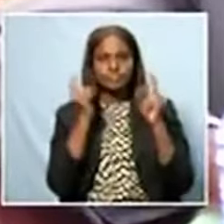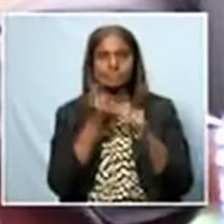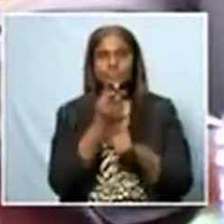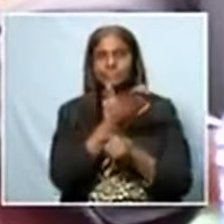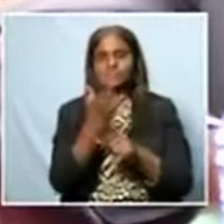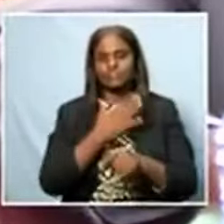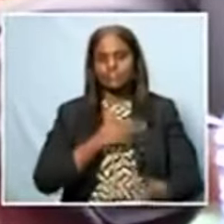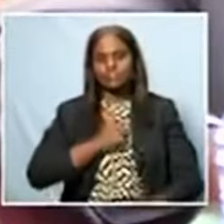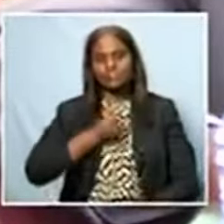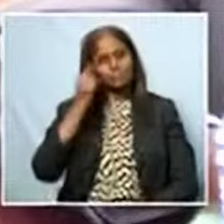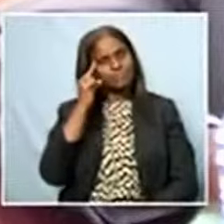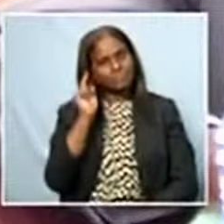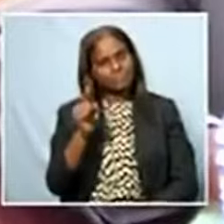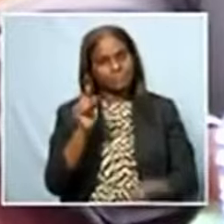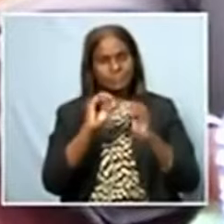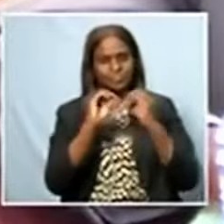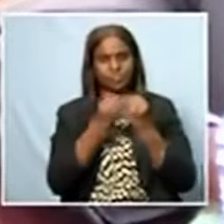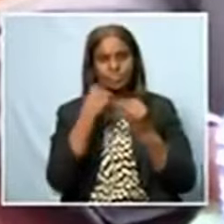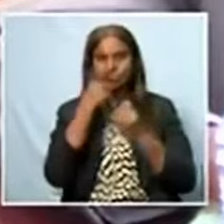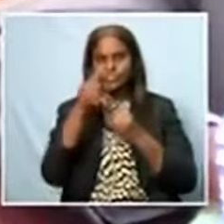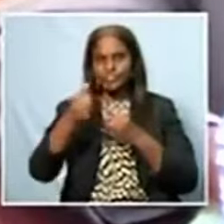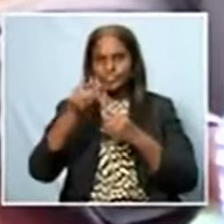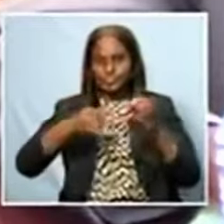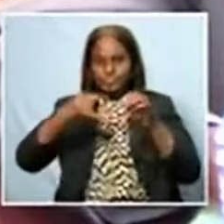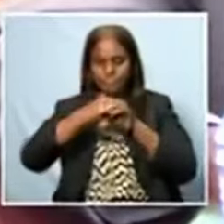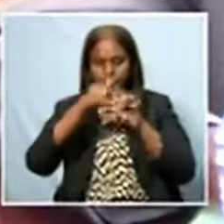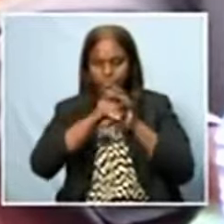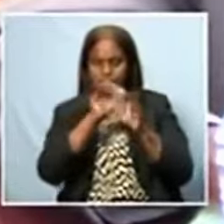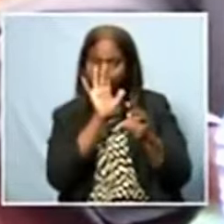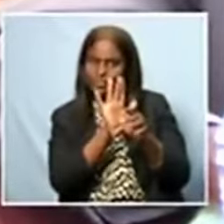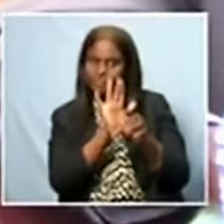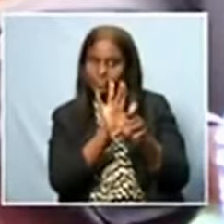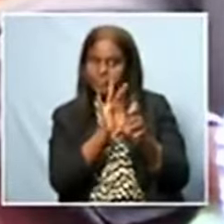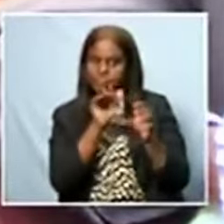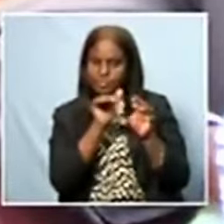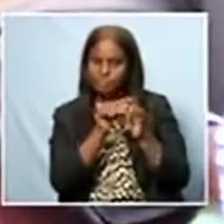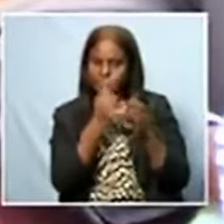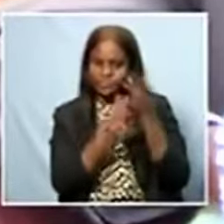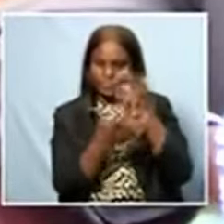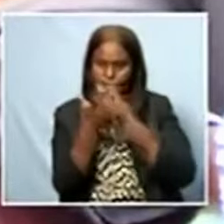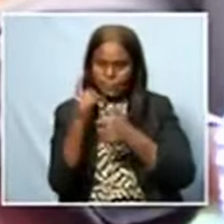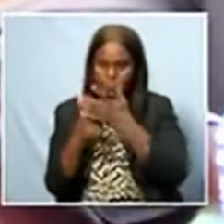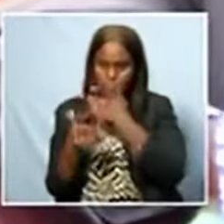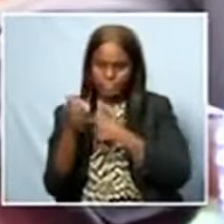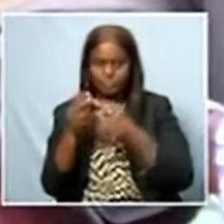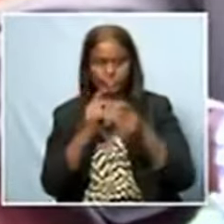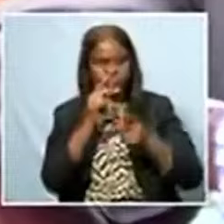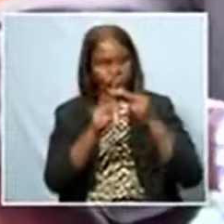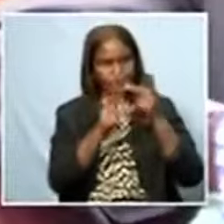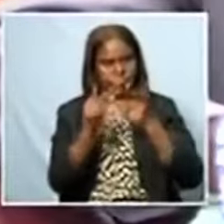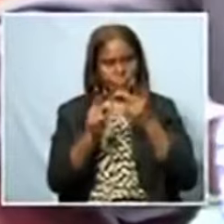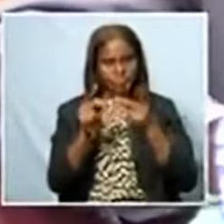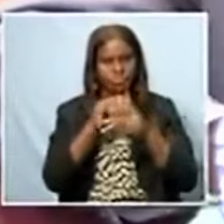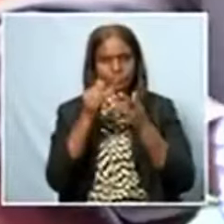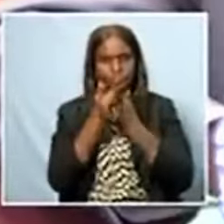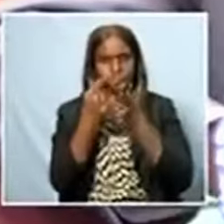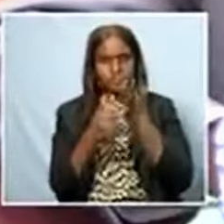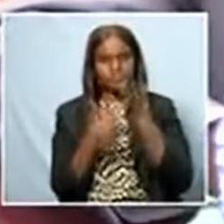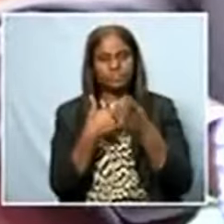I think the bodies that were involved in the consultative process